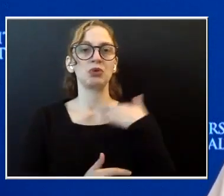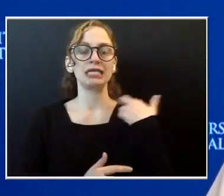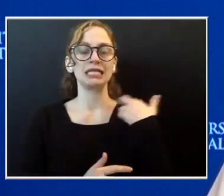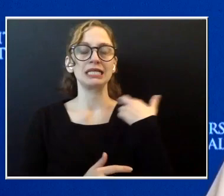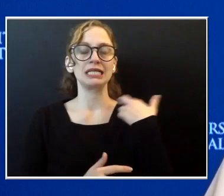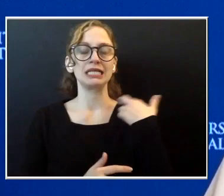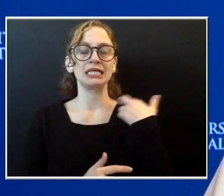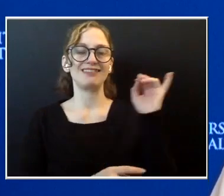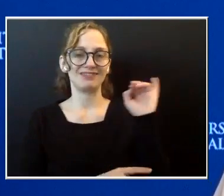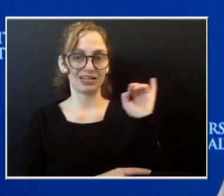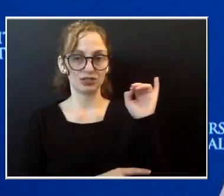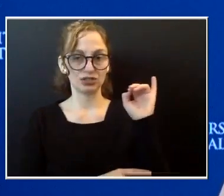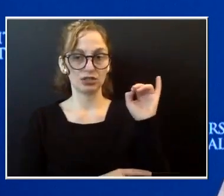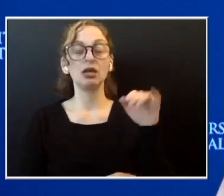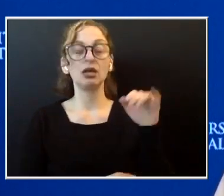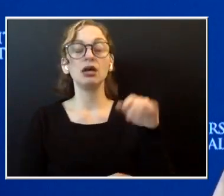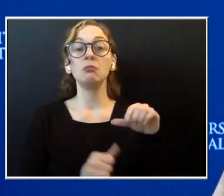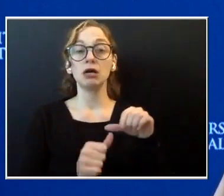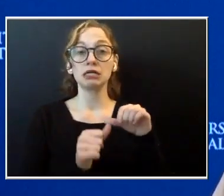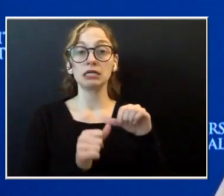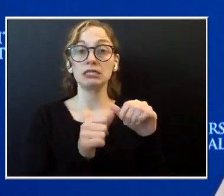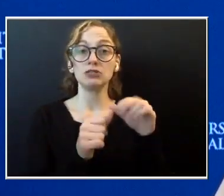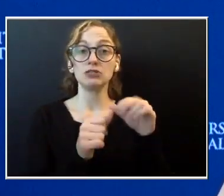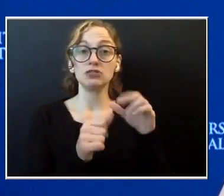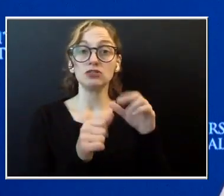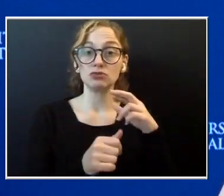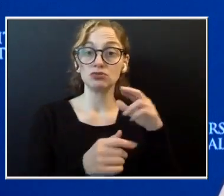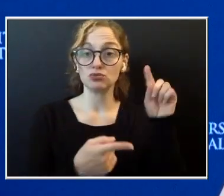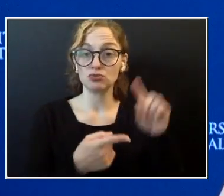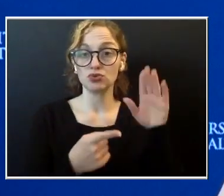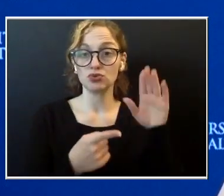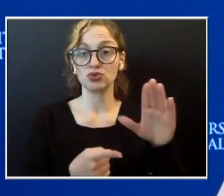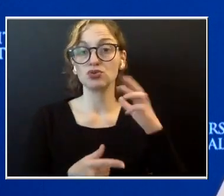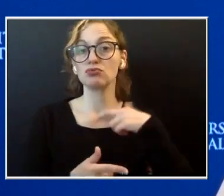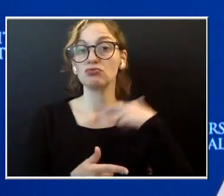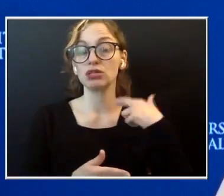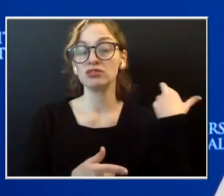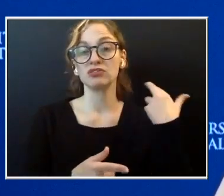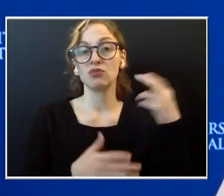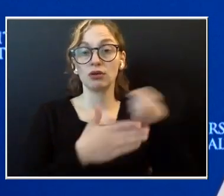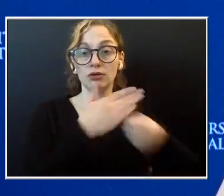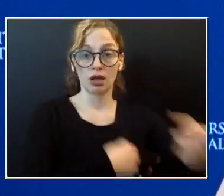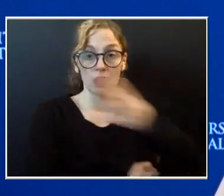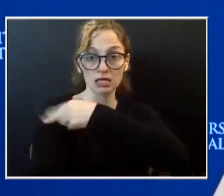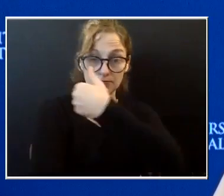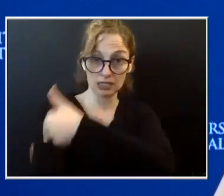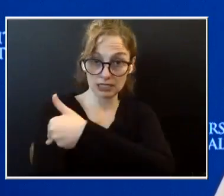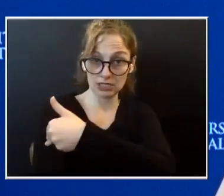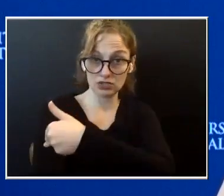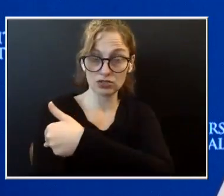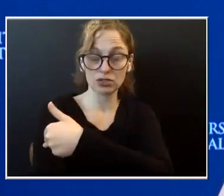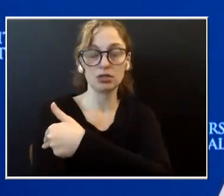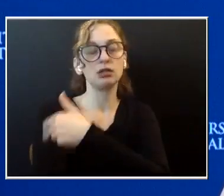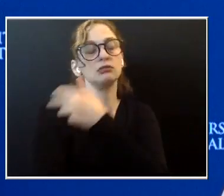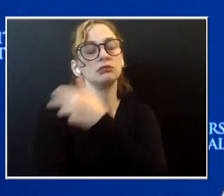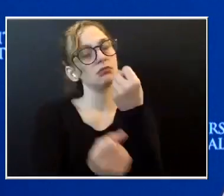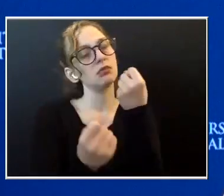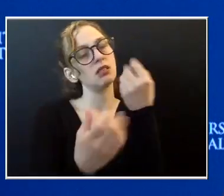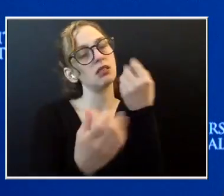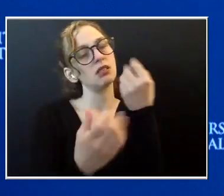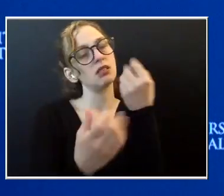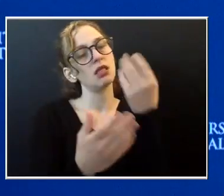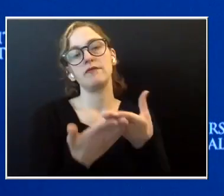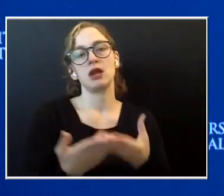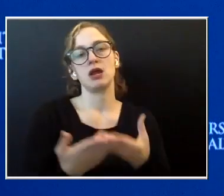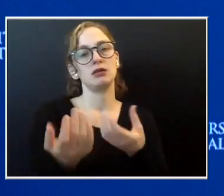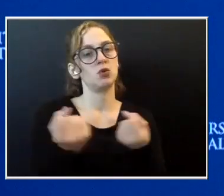to reduce your risk of hospitalization, there is very good data supporting the significant reduction in risk